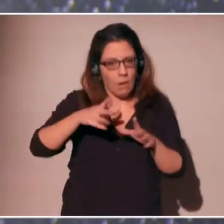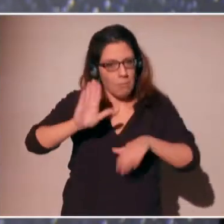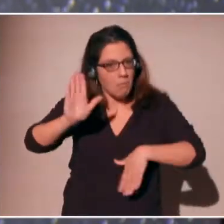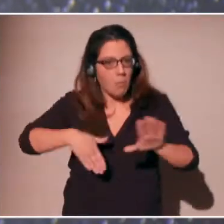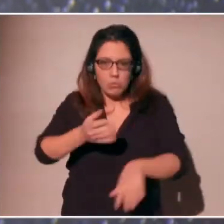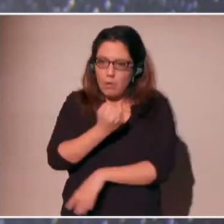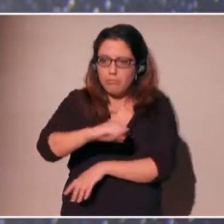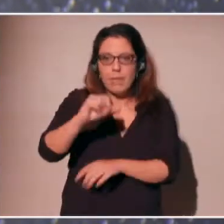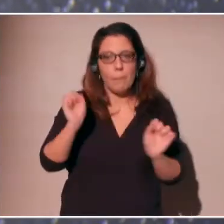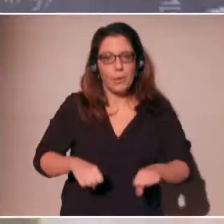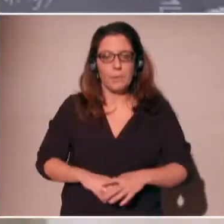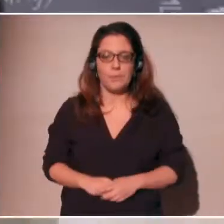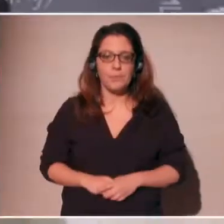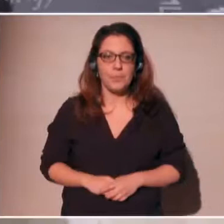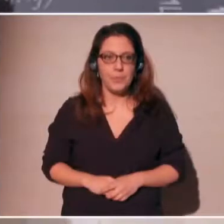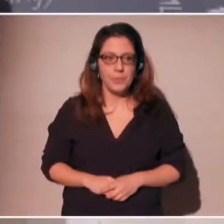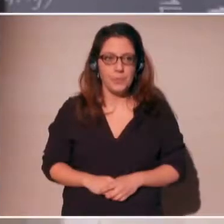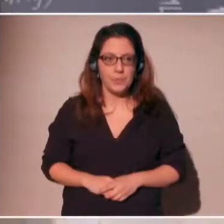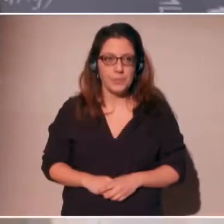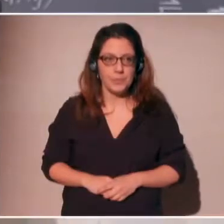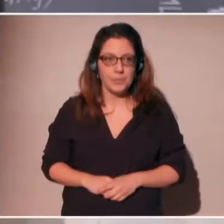in order to have a real virtual circle.